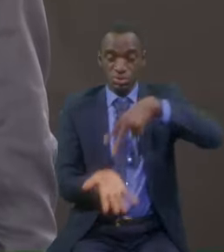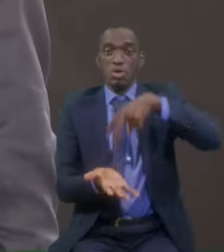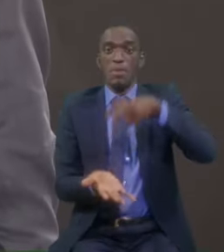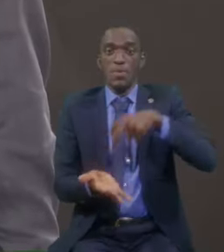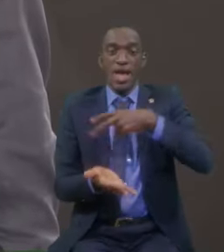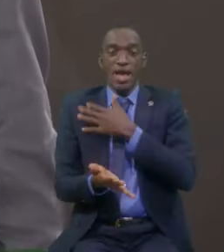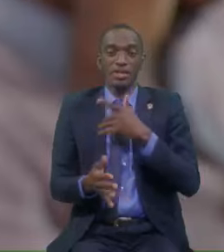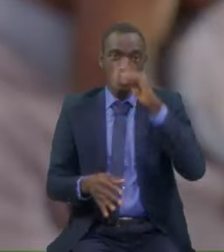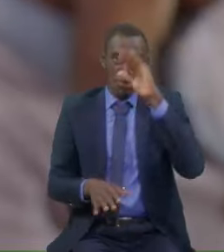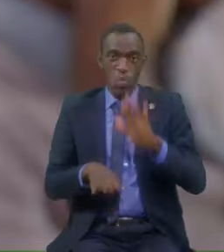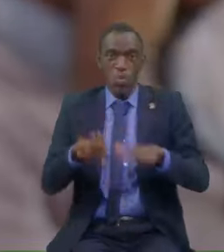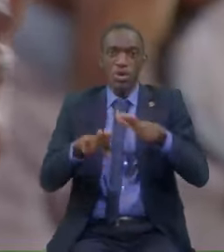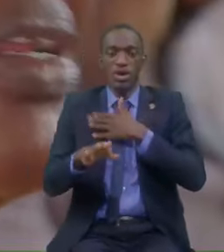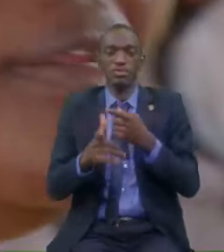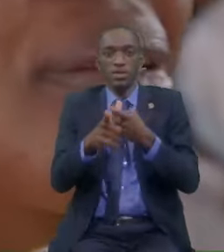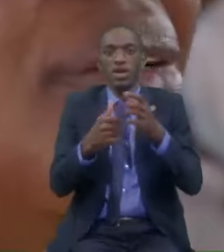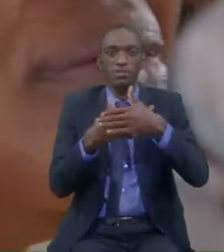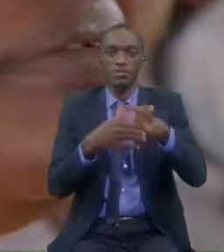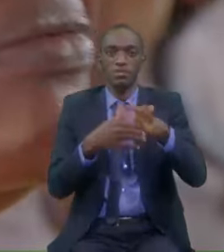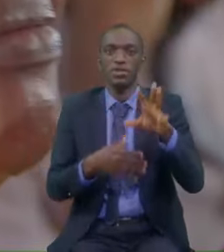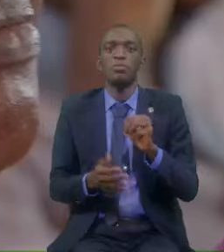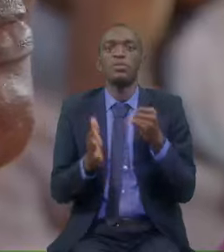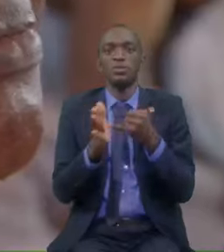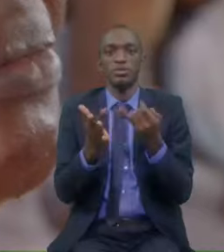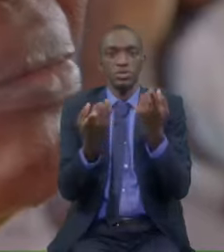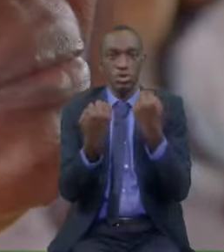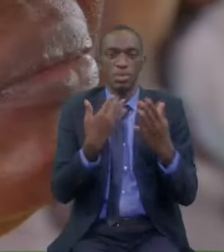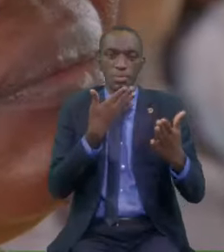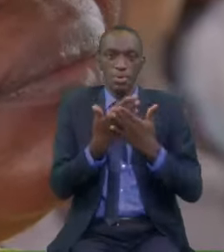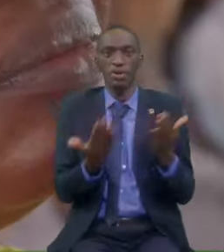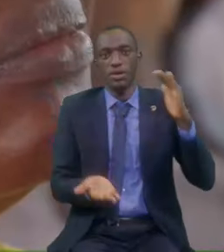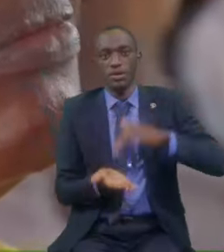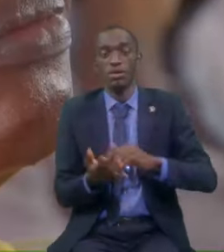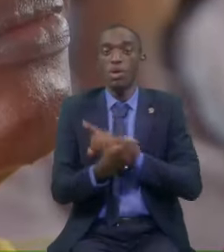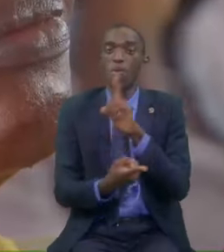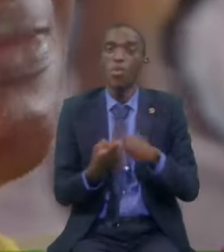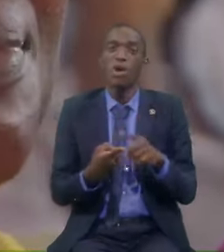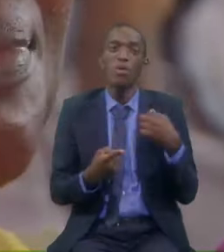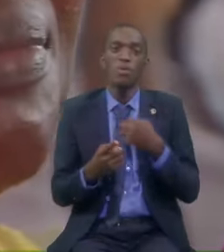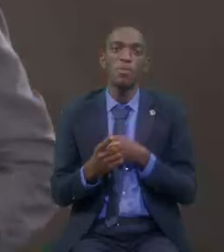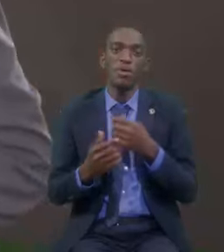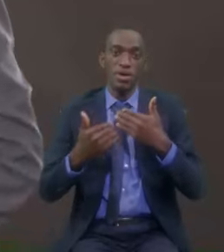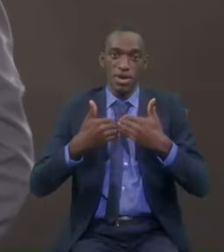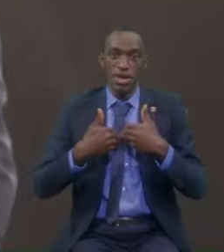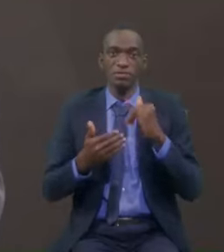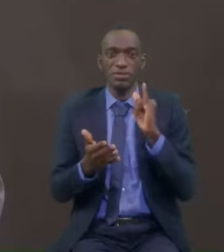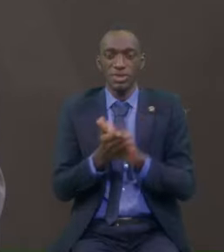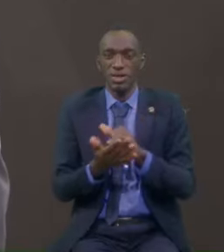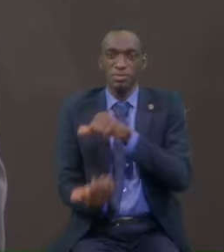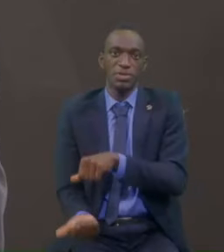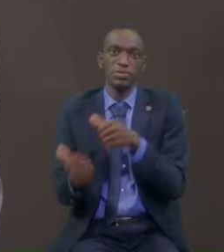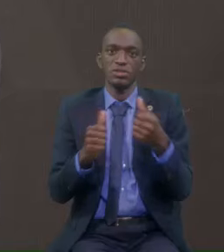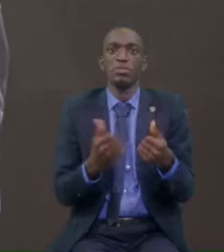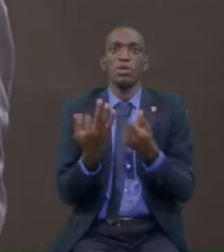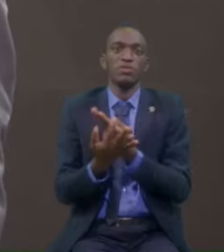back again. Yeah. When we have that baptism of the Spirit that